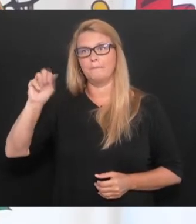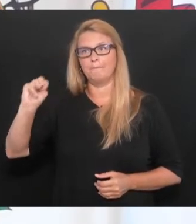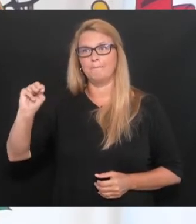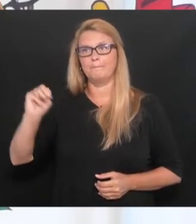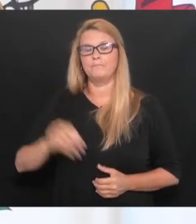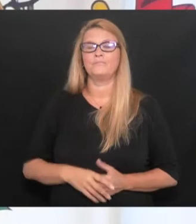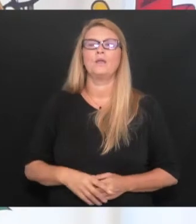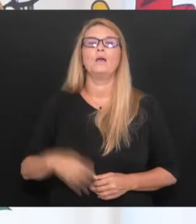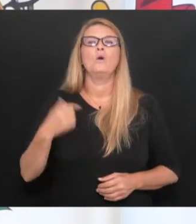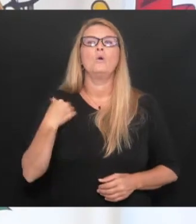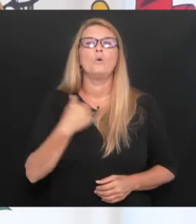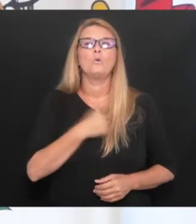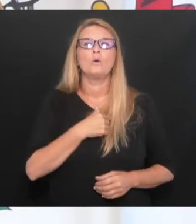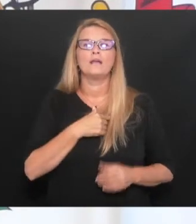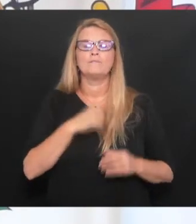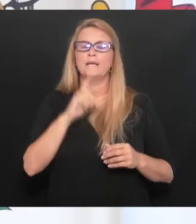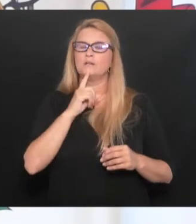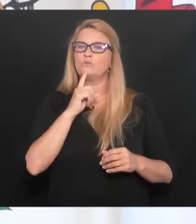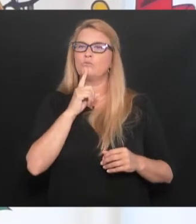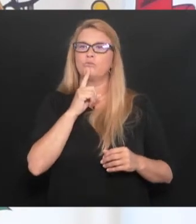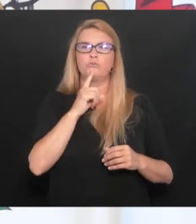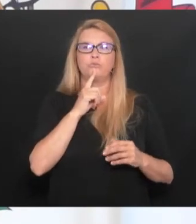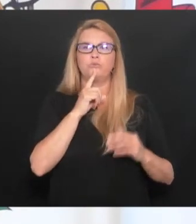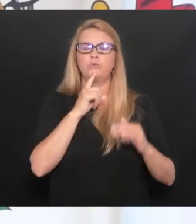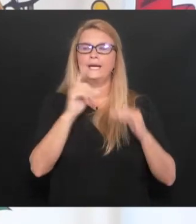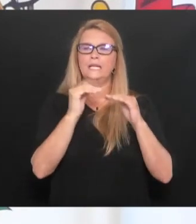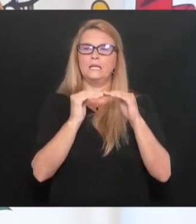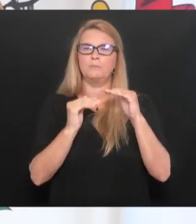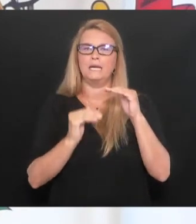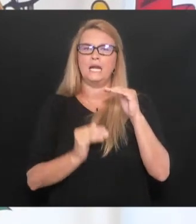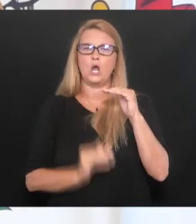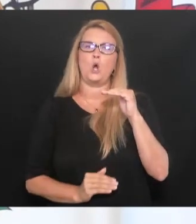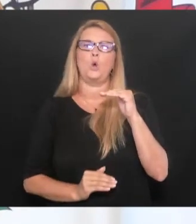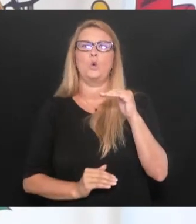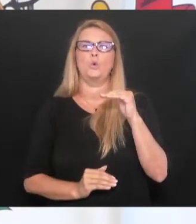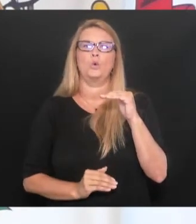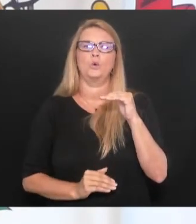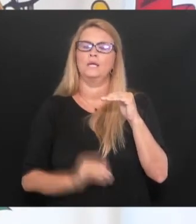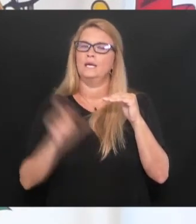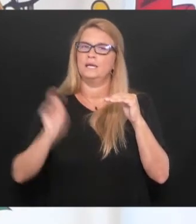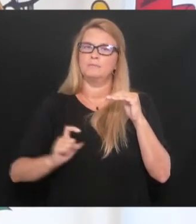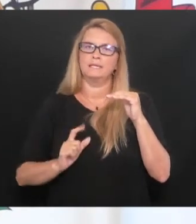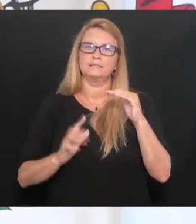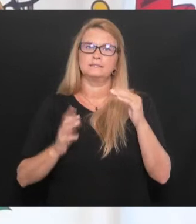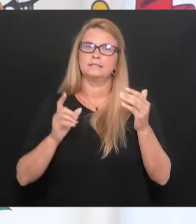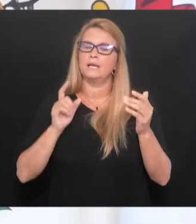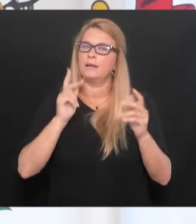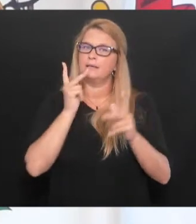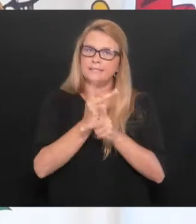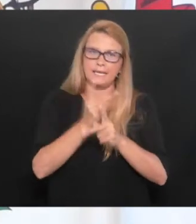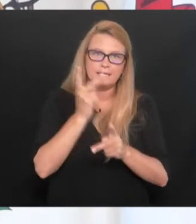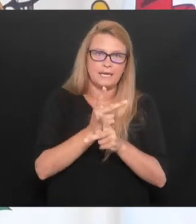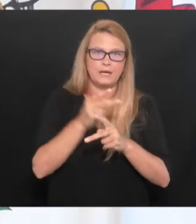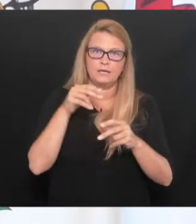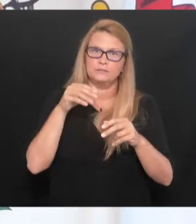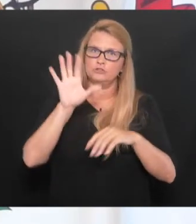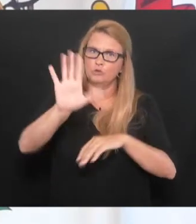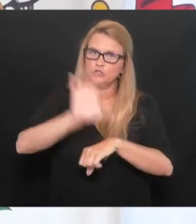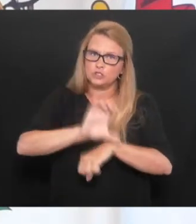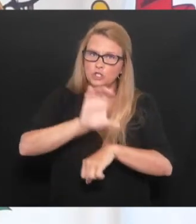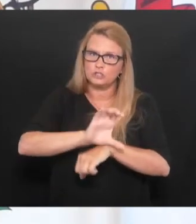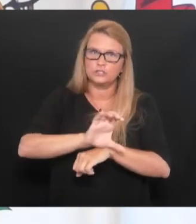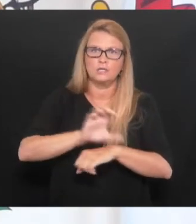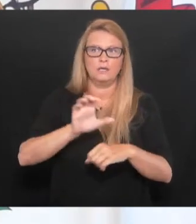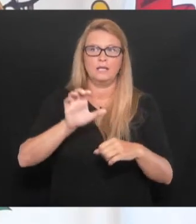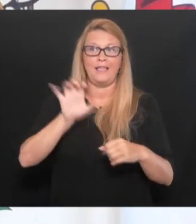been so far below that, it's unbelievable. That you've got to really be on your game in the church community, because